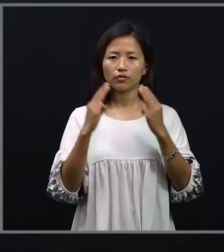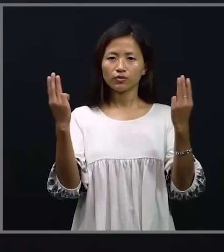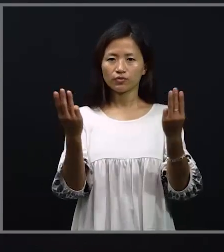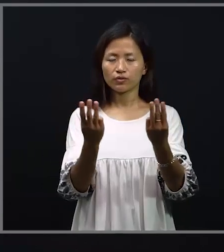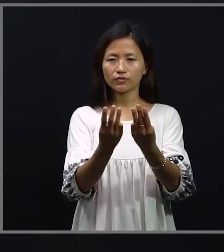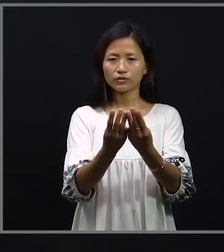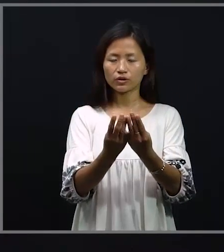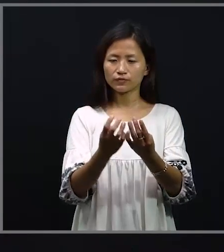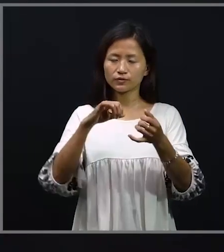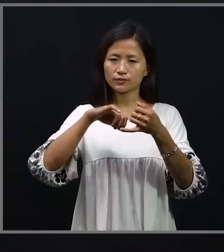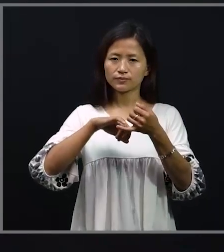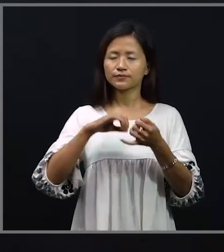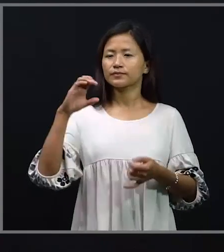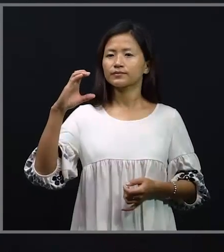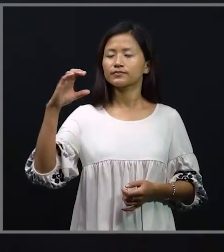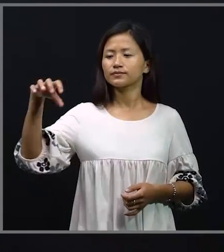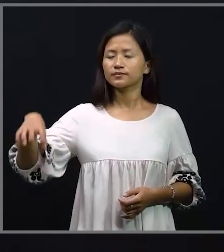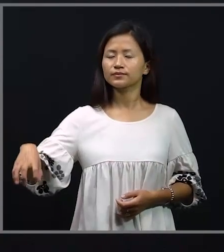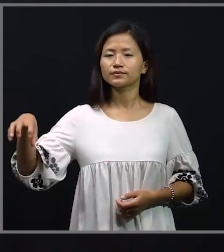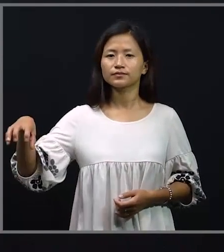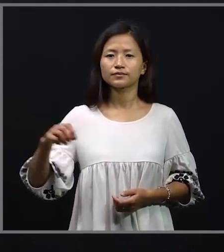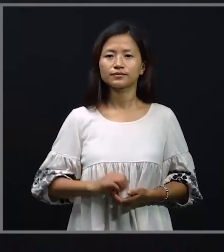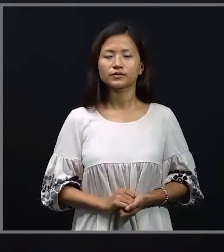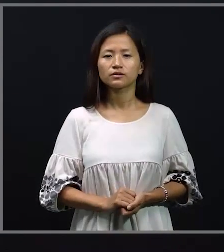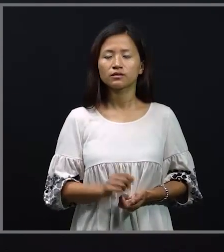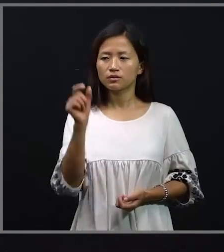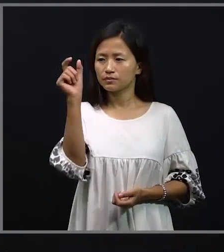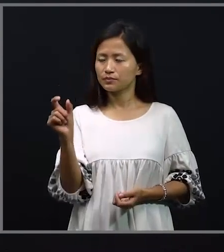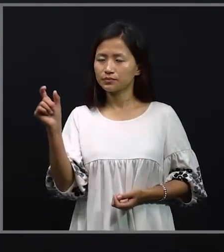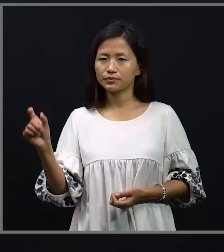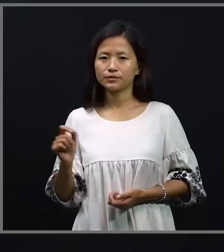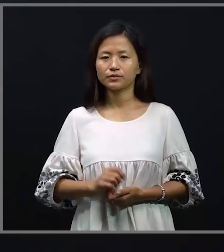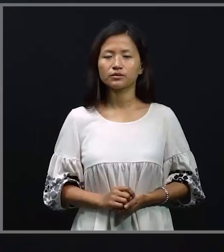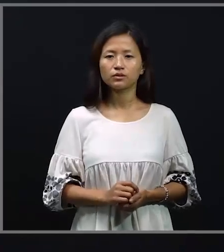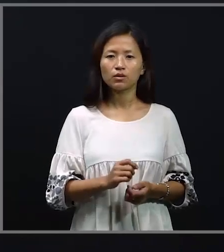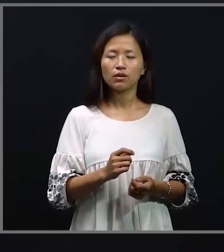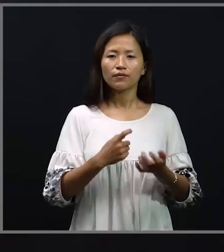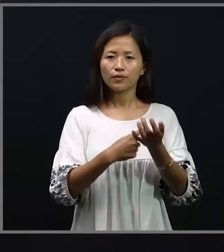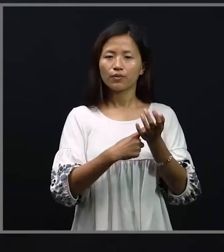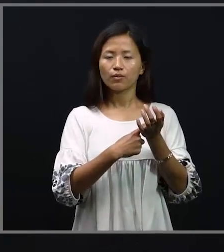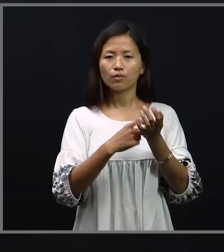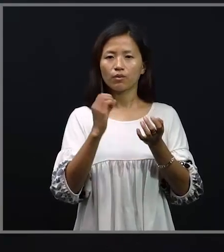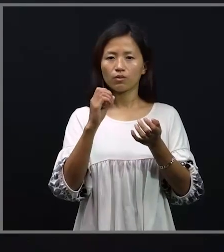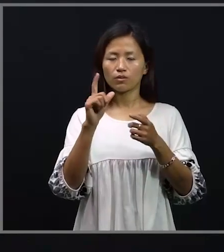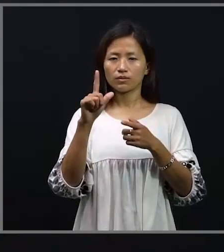the citizen. All right, and the role of politics is to bring